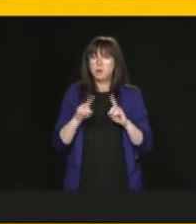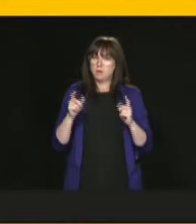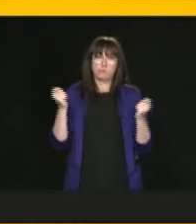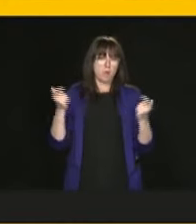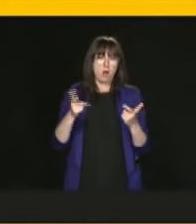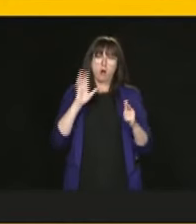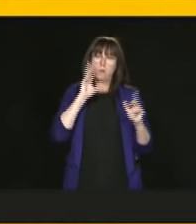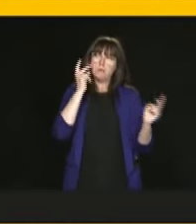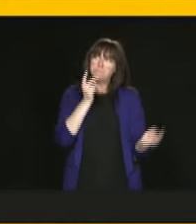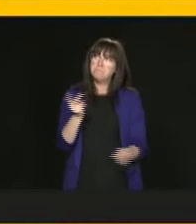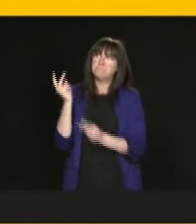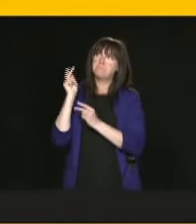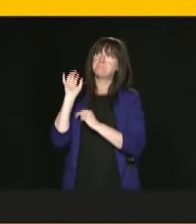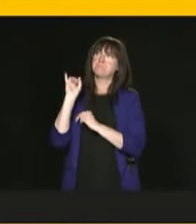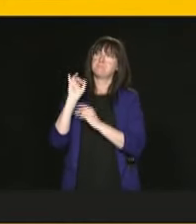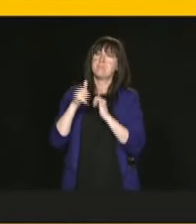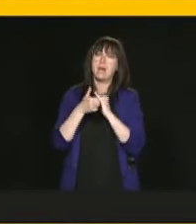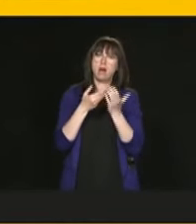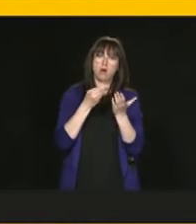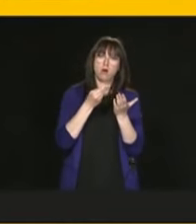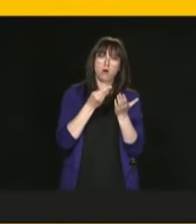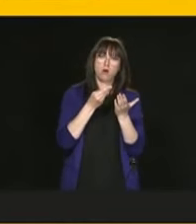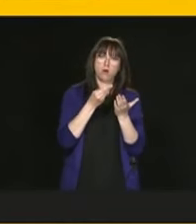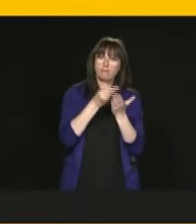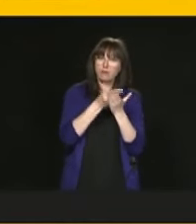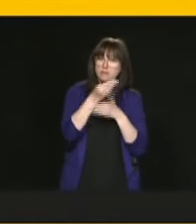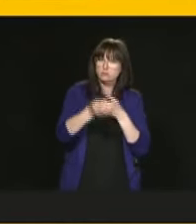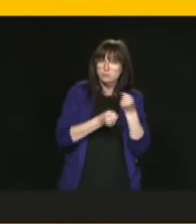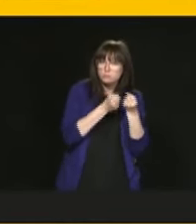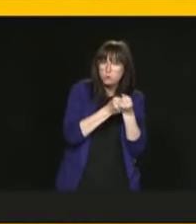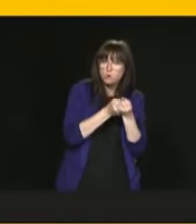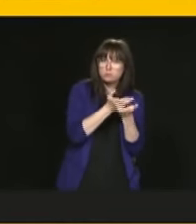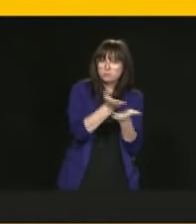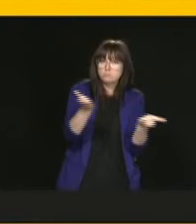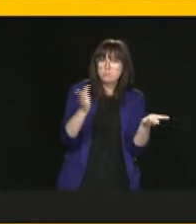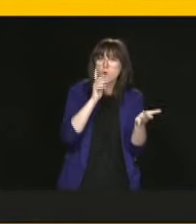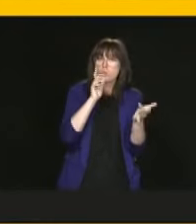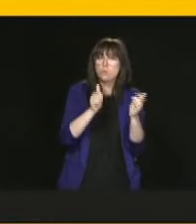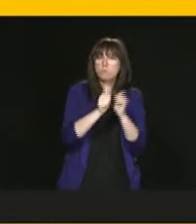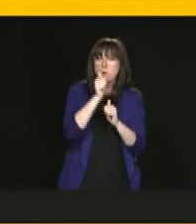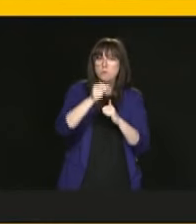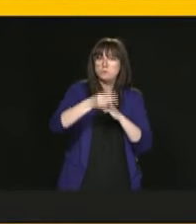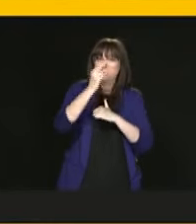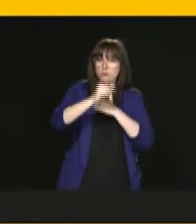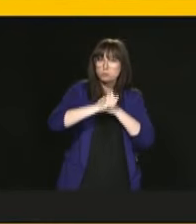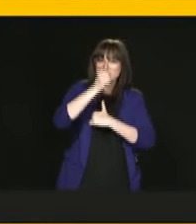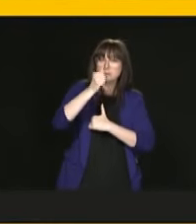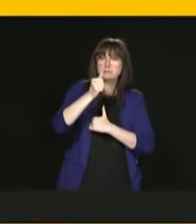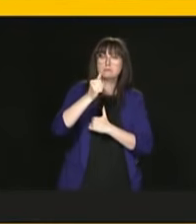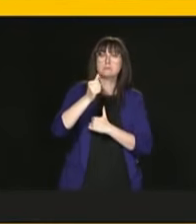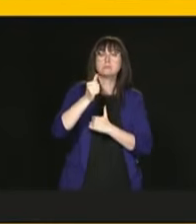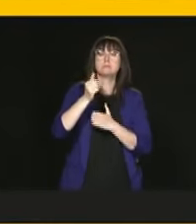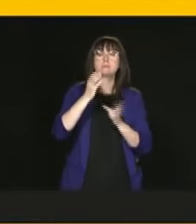help those people that are the most vulnerable. In this case, perhaps the greatest generation